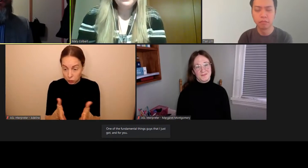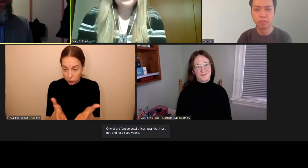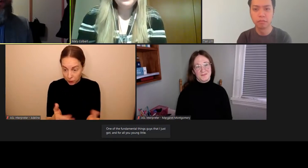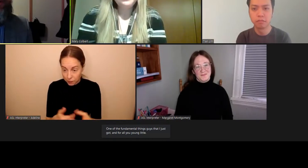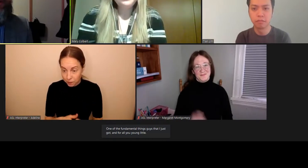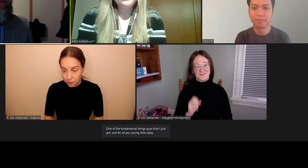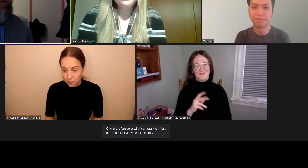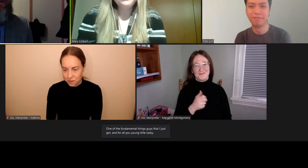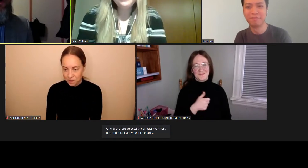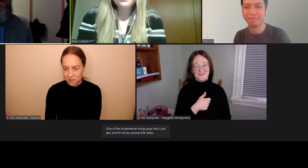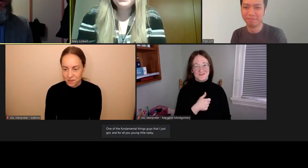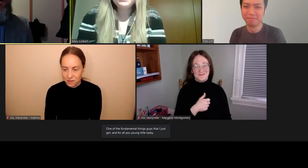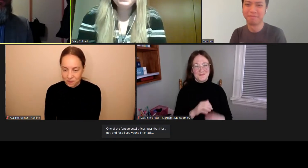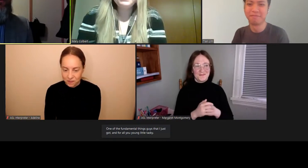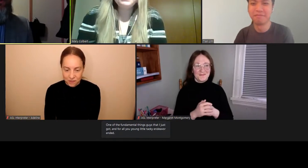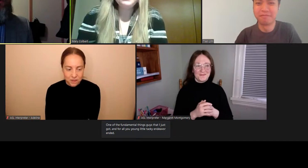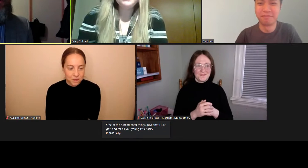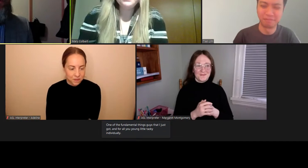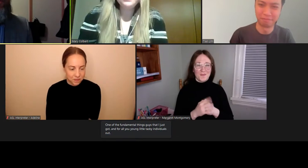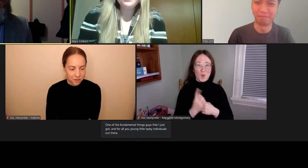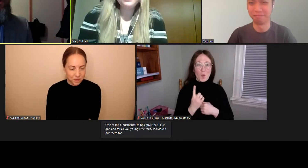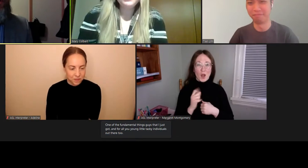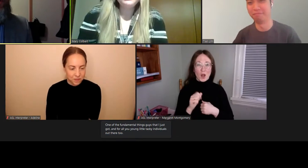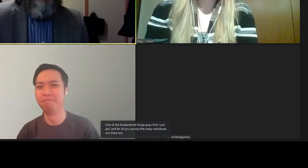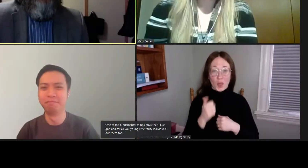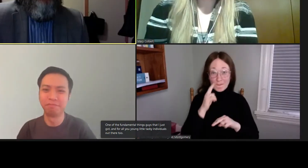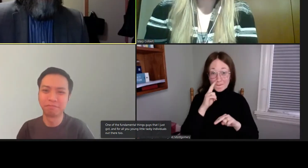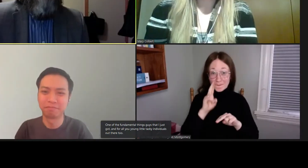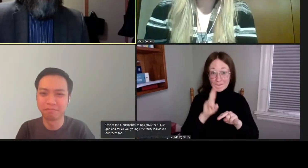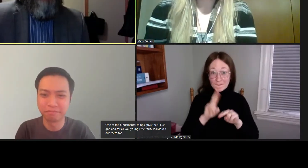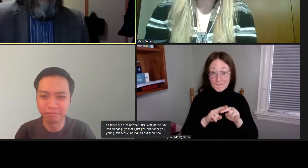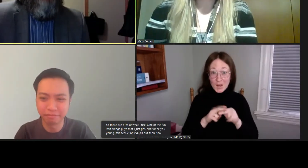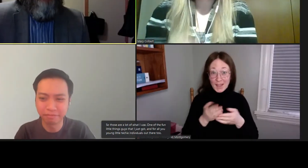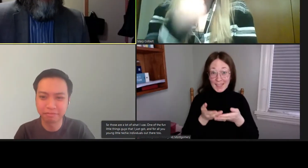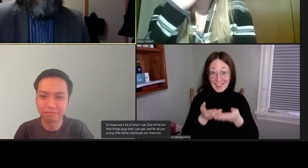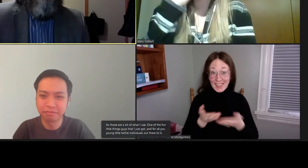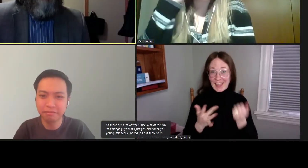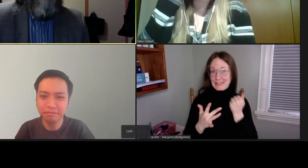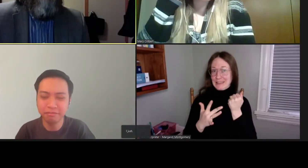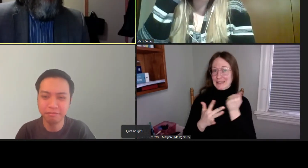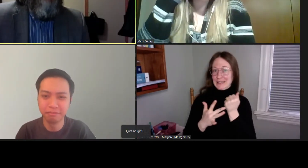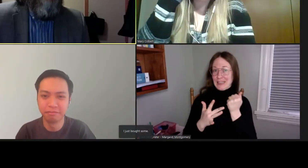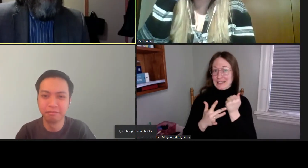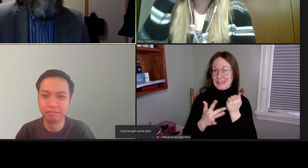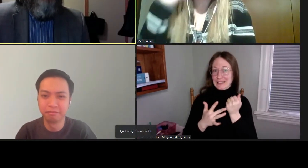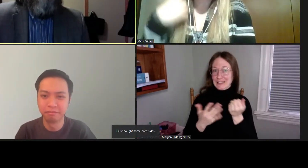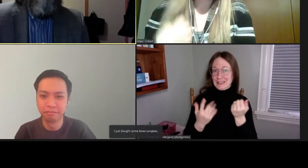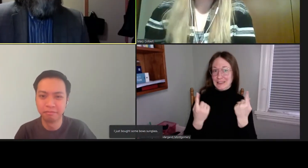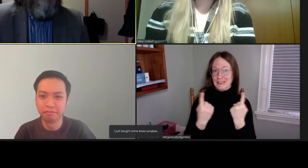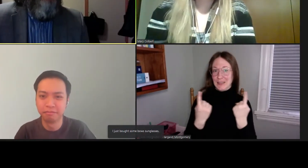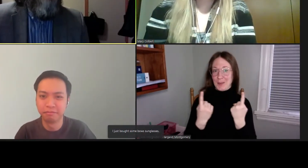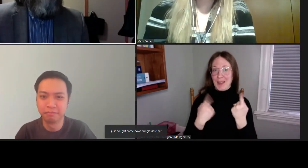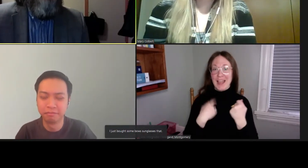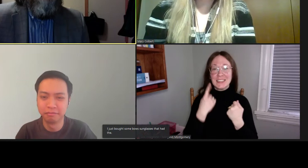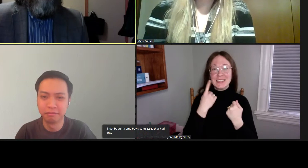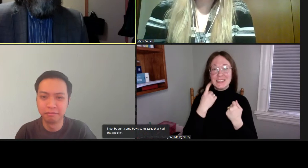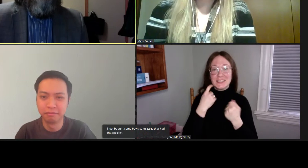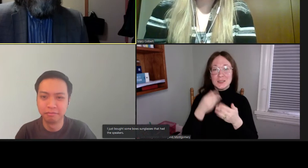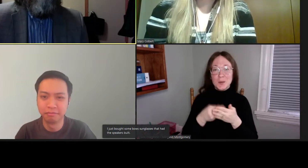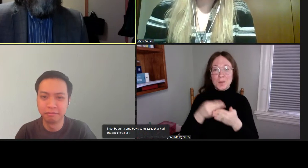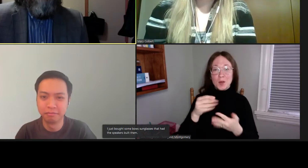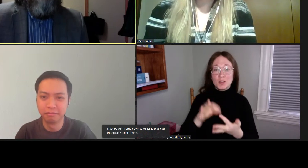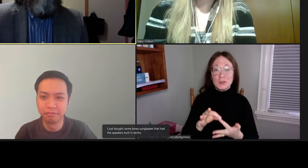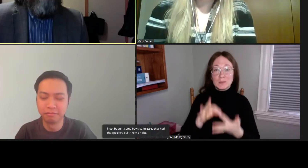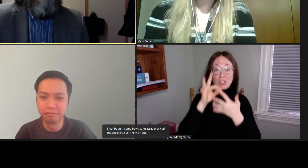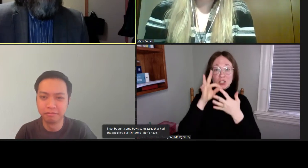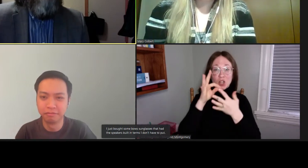little techie individuals out there too, I just bought some Bose sunglasses that have the speakers built into